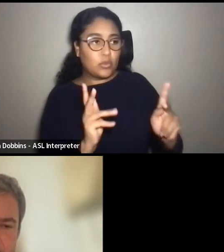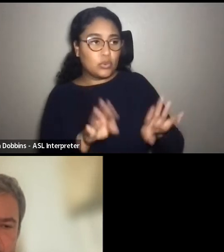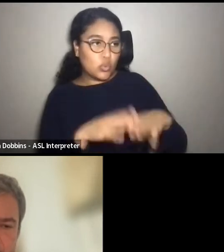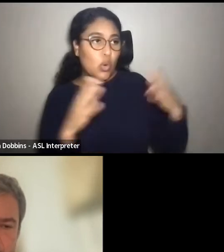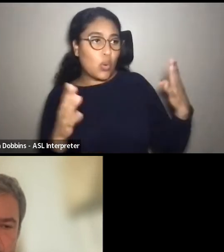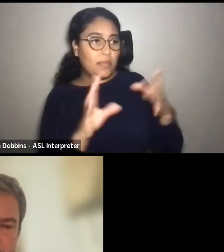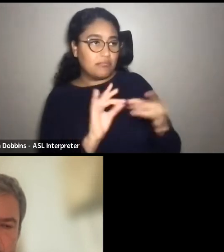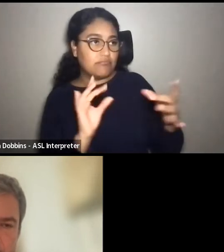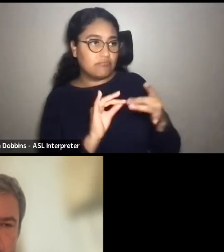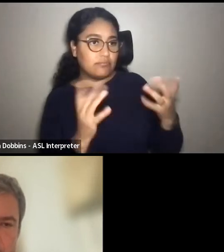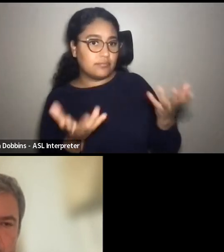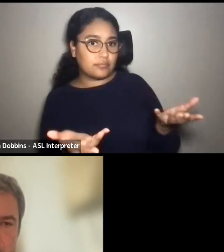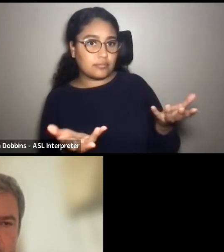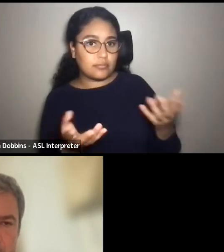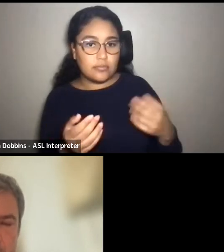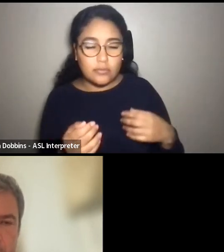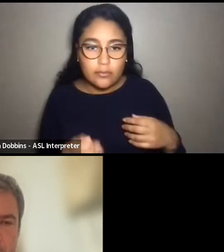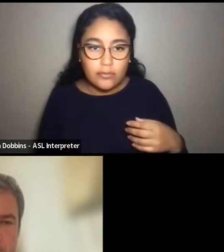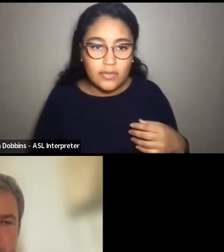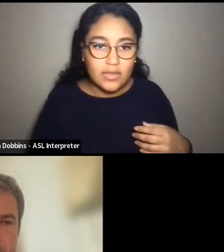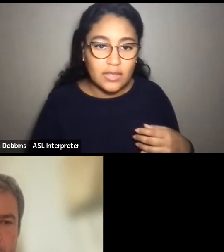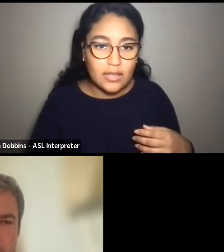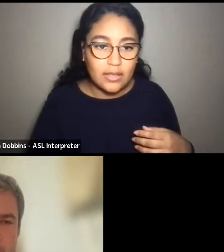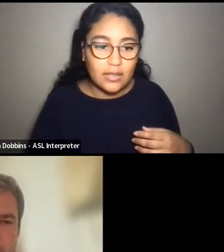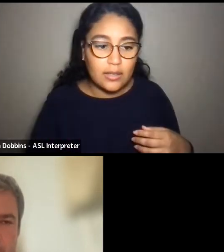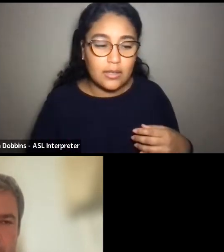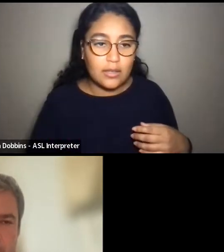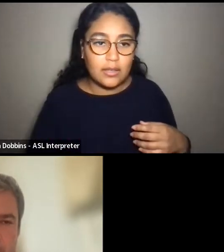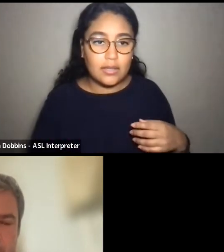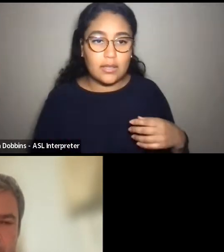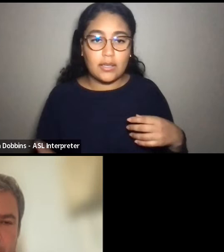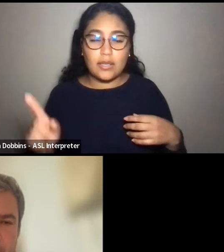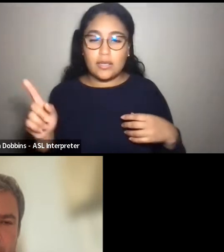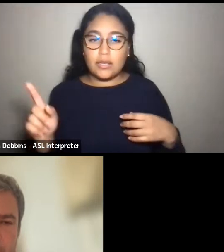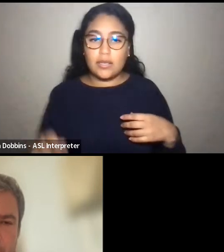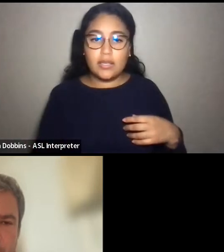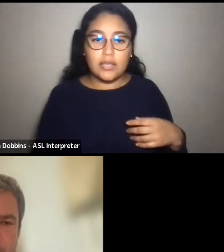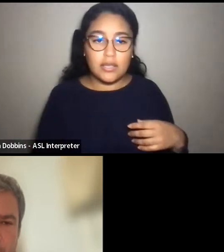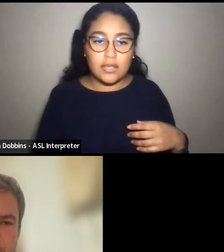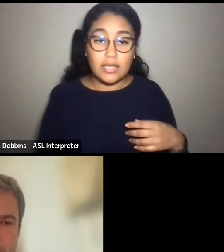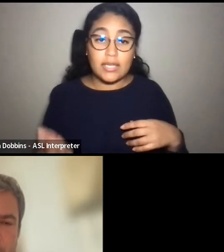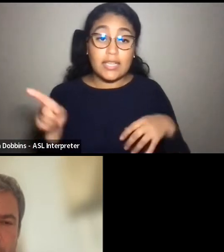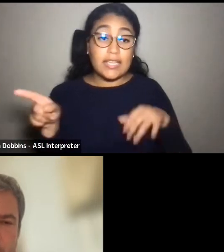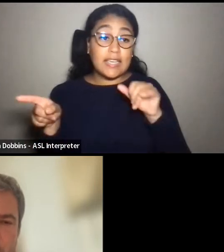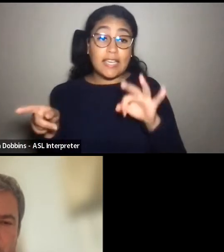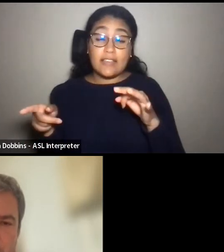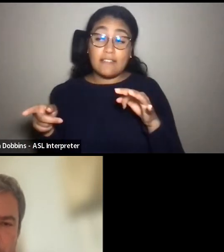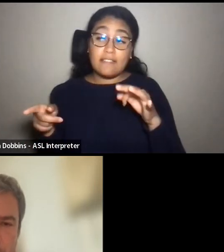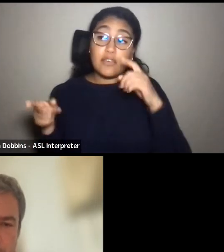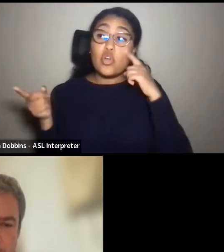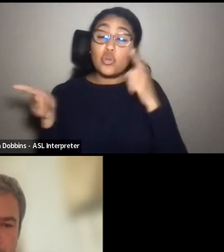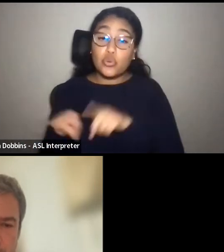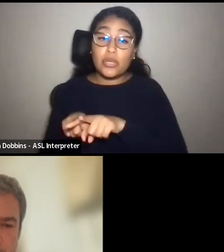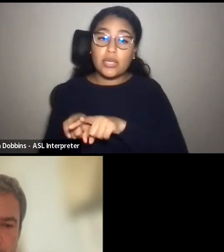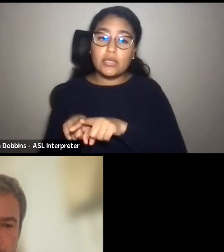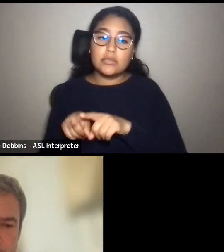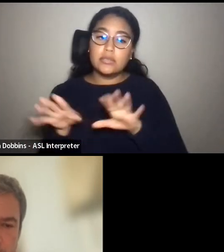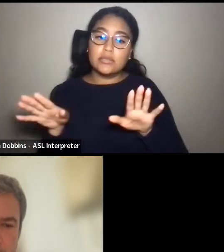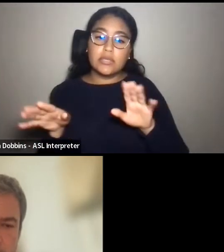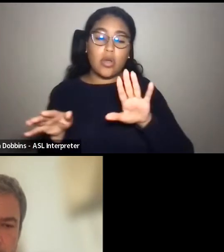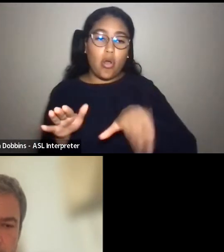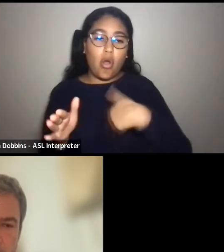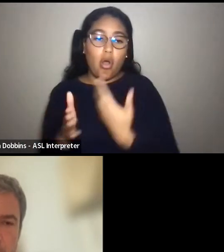ago. We needed to. Okay. But I think, It's only if the board agrees to. well, everybody came